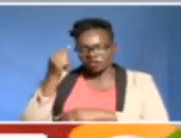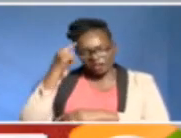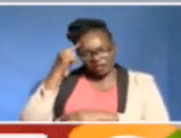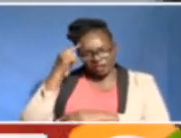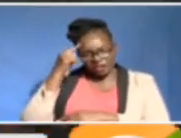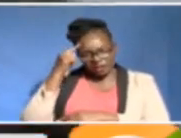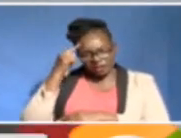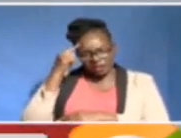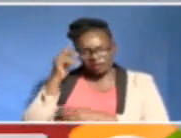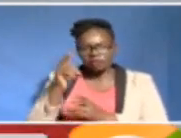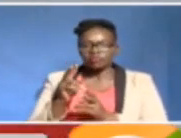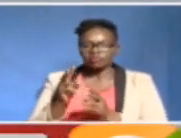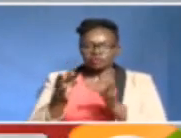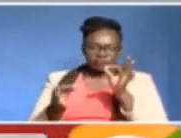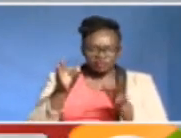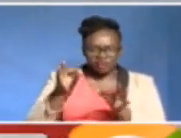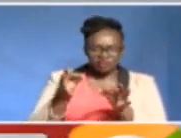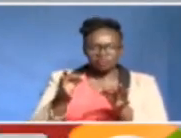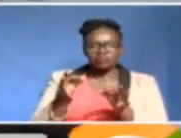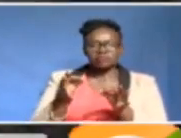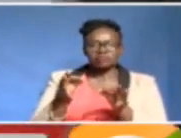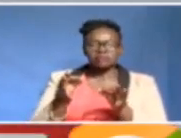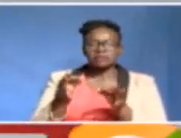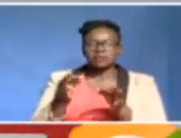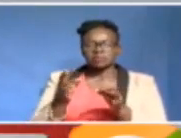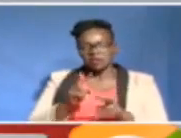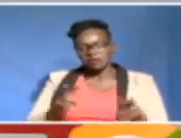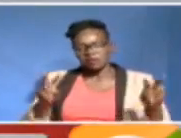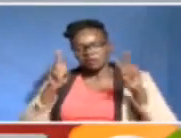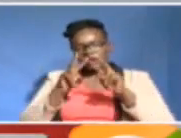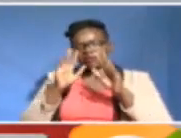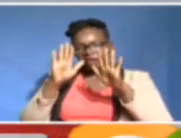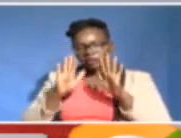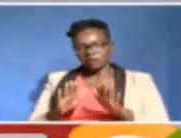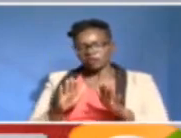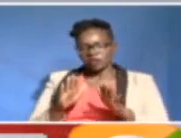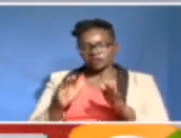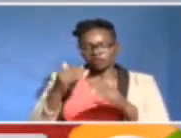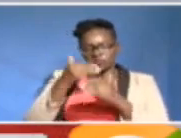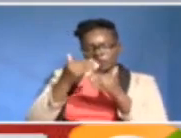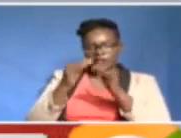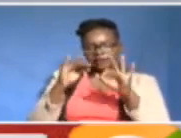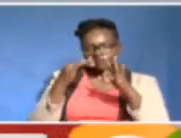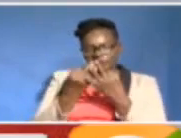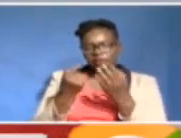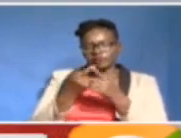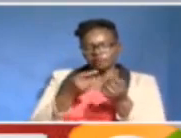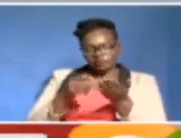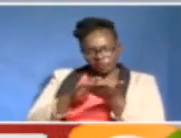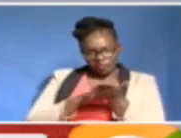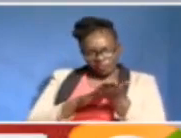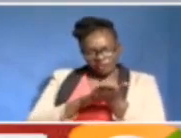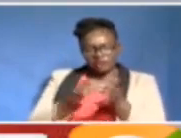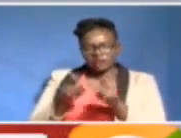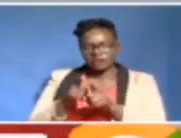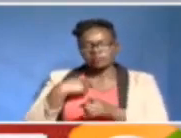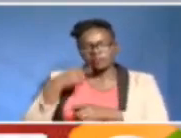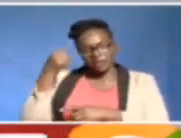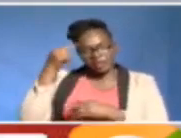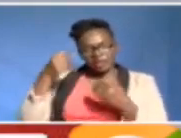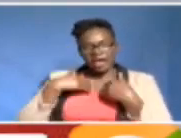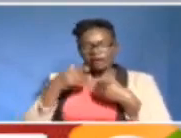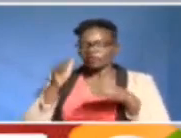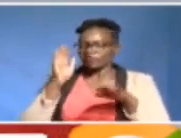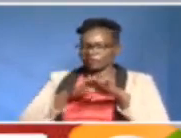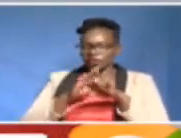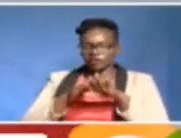and valuing the fundamentals of looking and building our family from scratch. And I think I had a very good background,